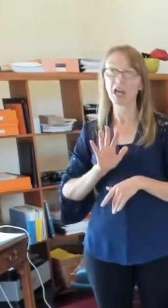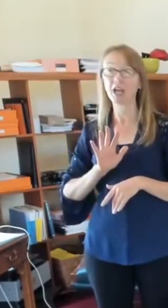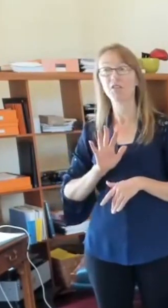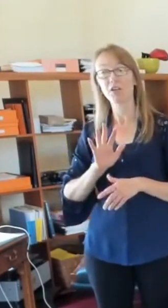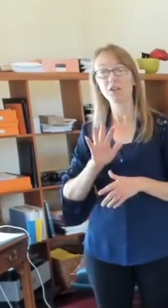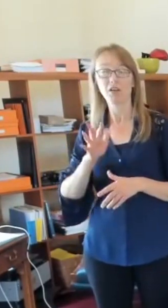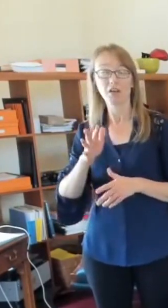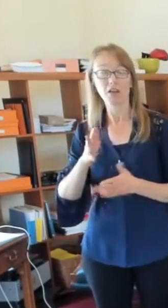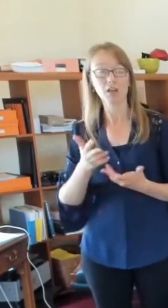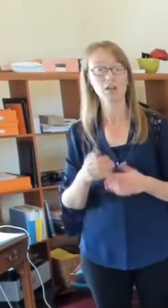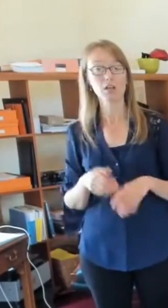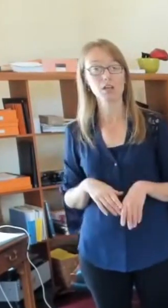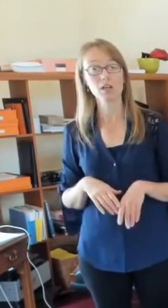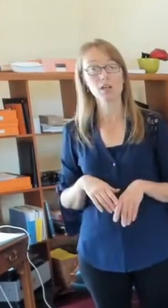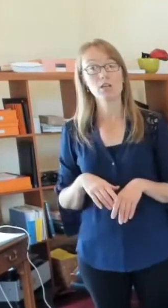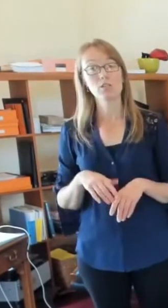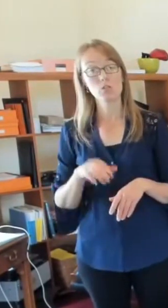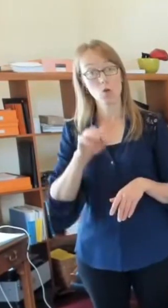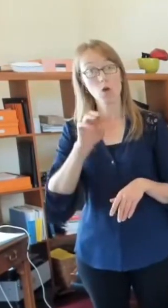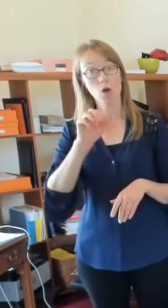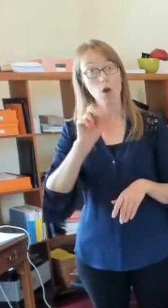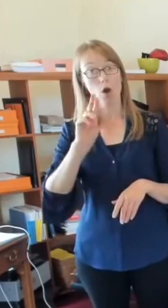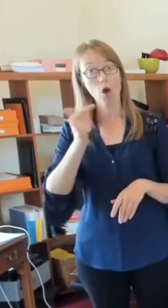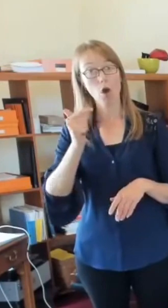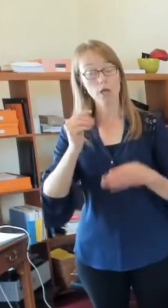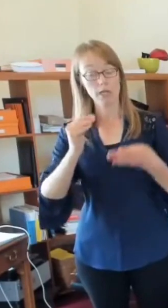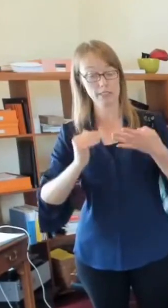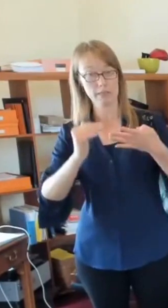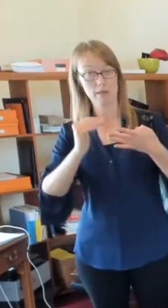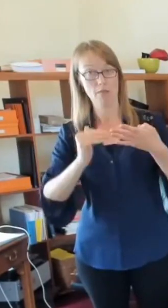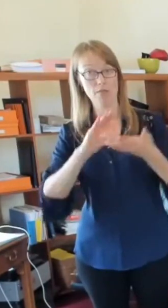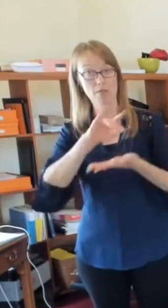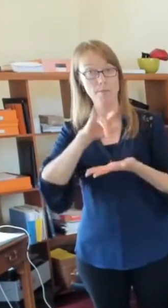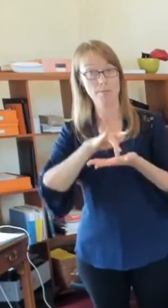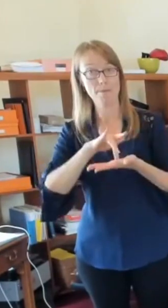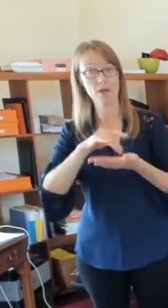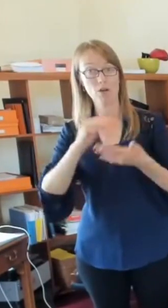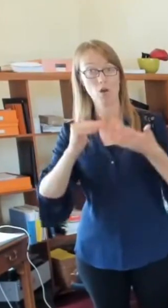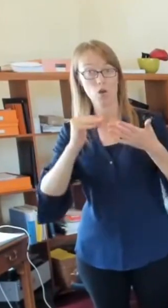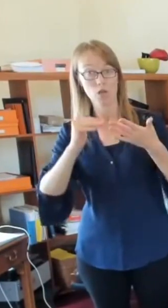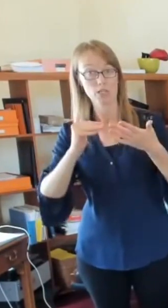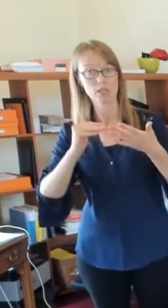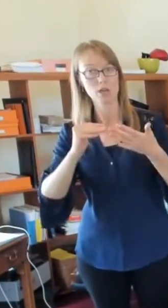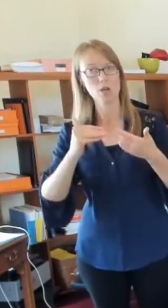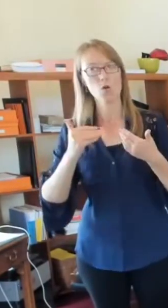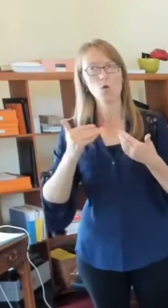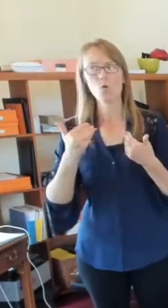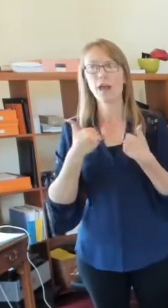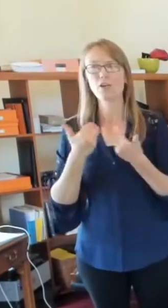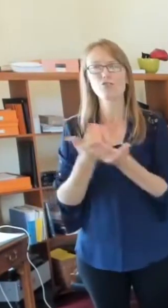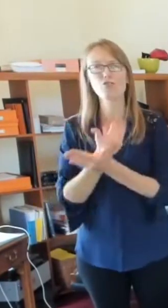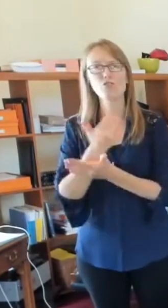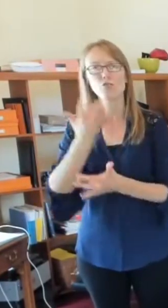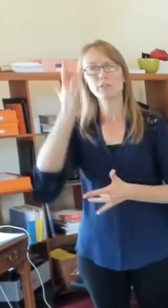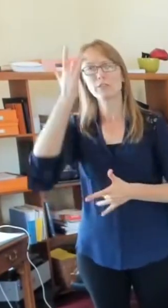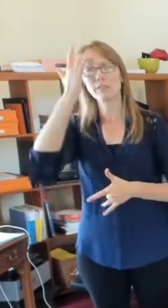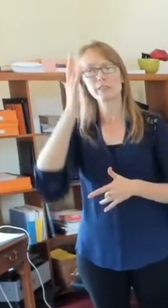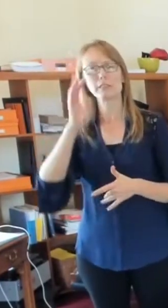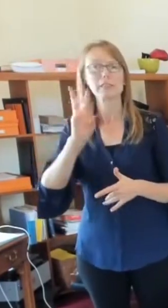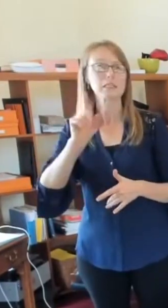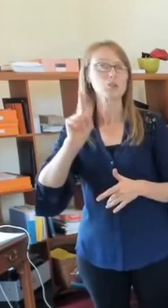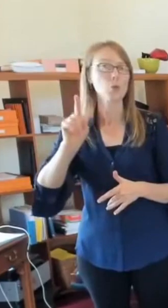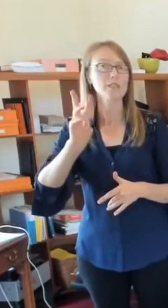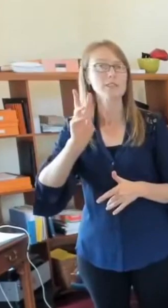we were in about the middle of August, which had a day at 61 and a day at 74. So it's not